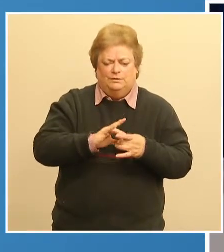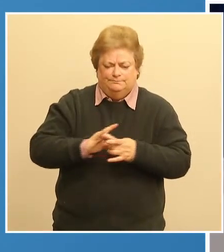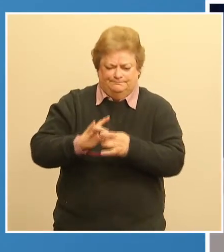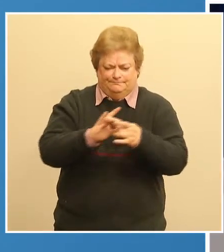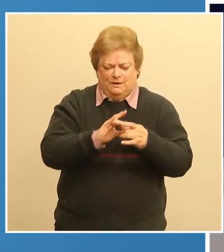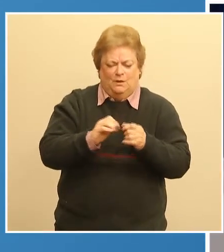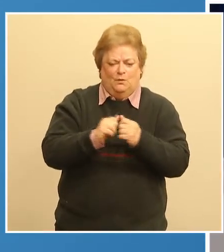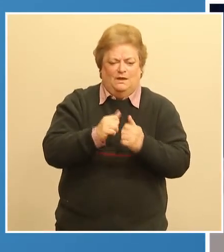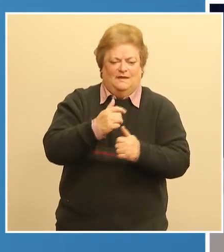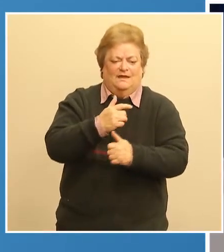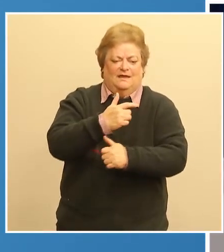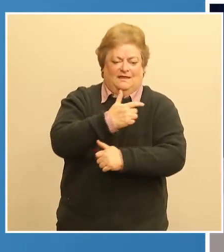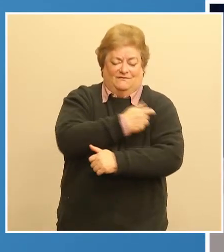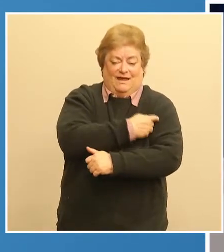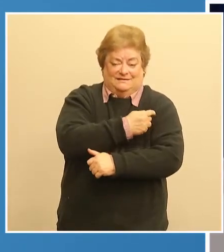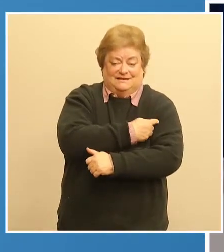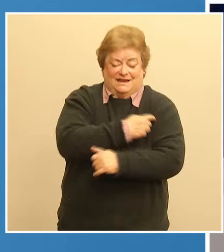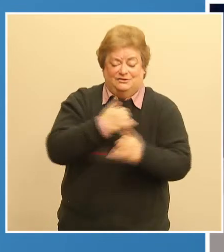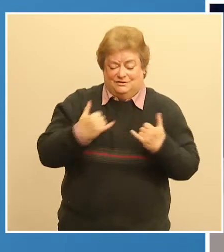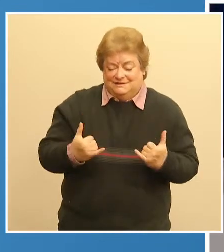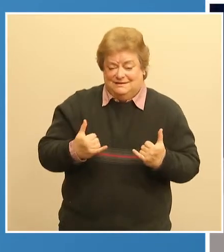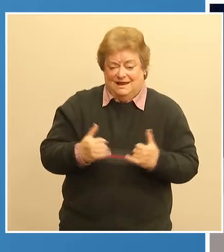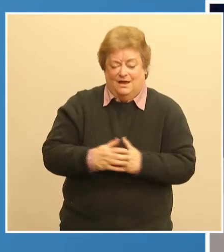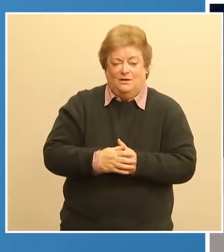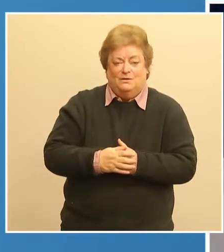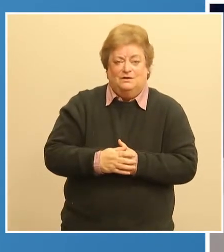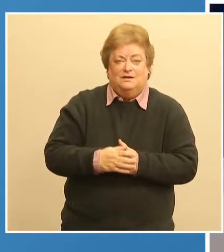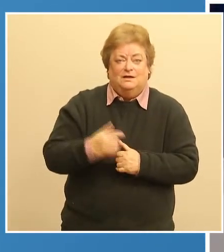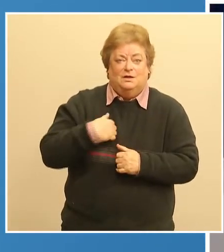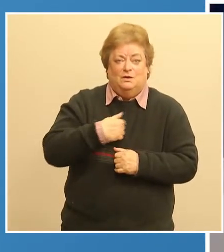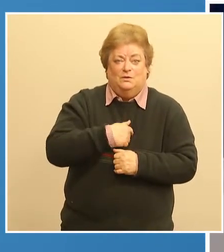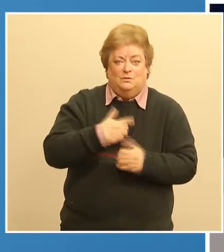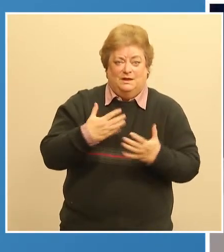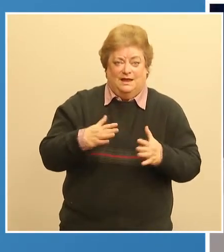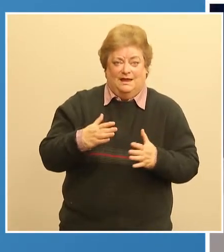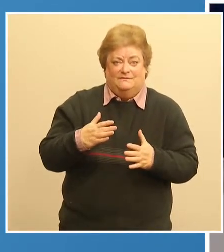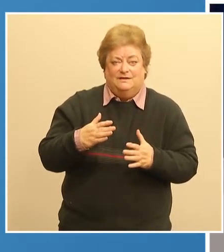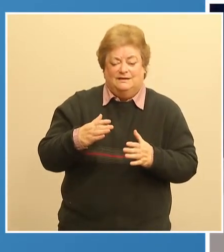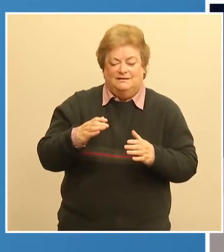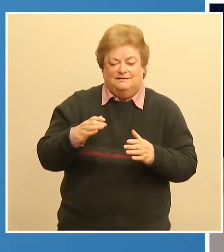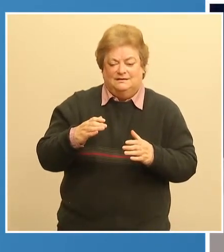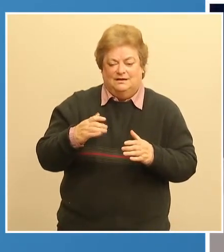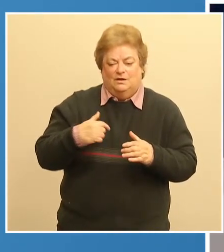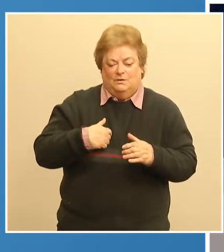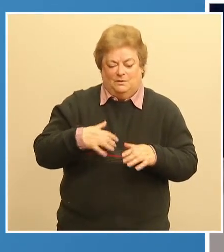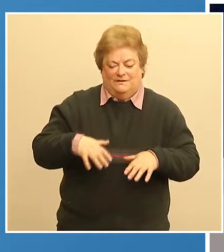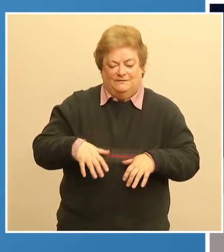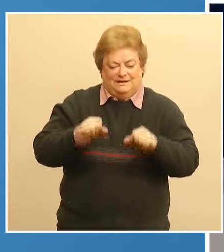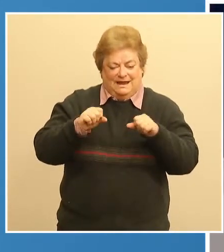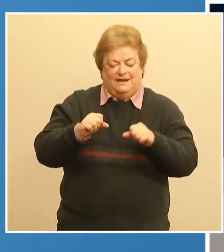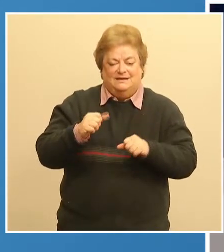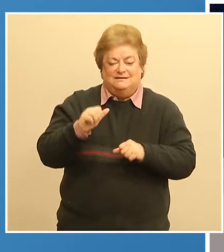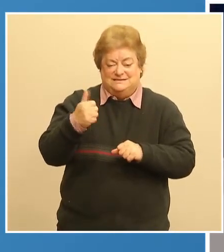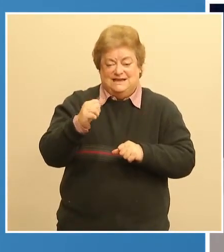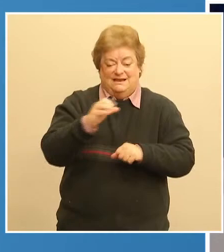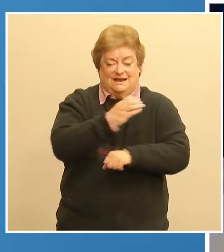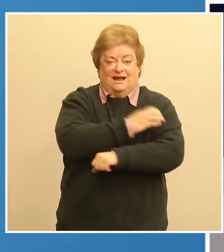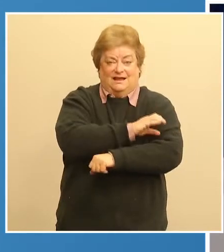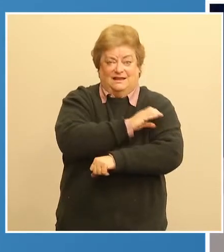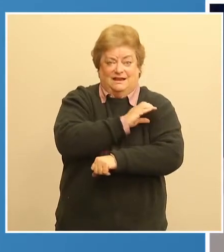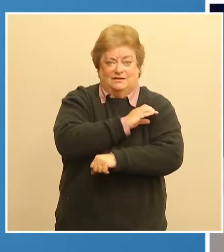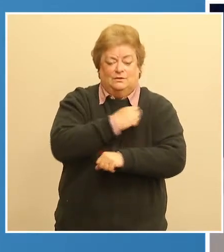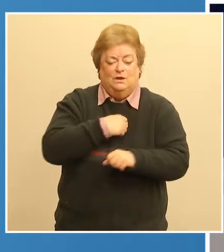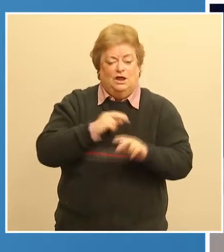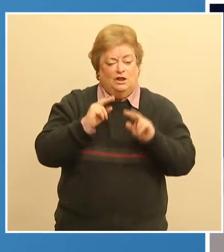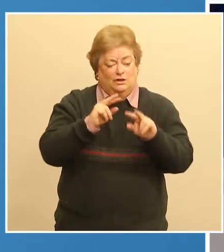of the vaccination, as we have to date held successfully 10 clinics. So we are looking